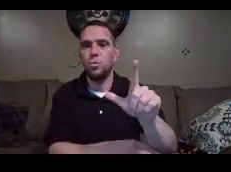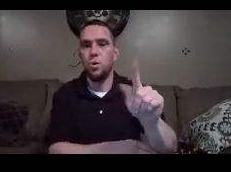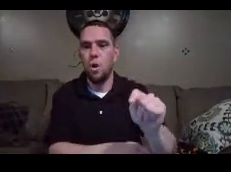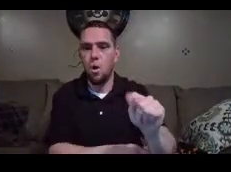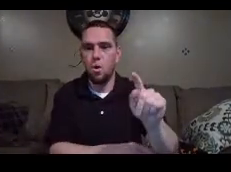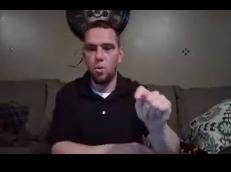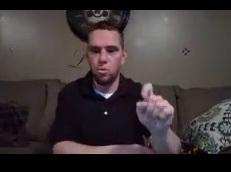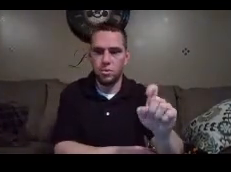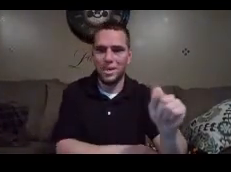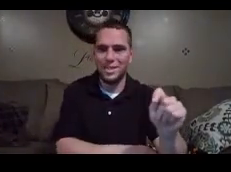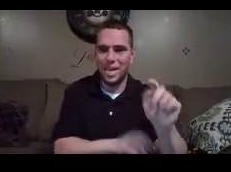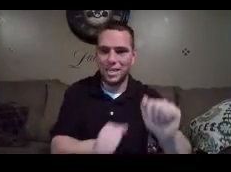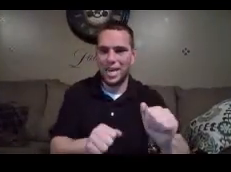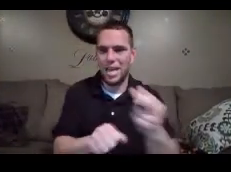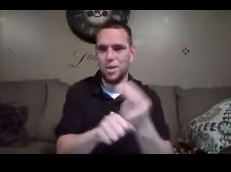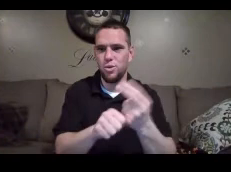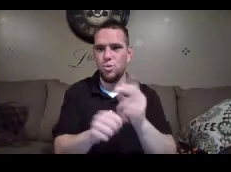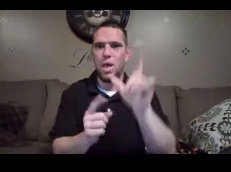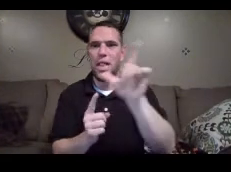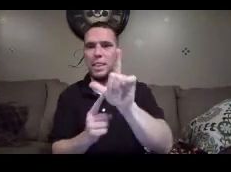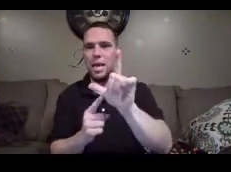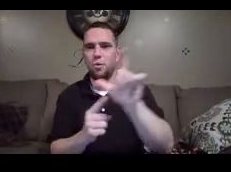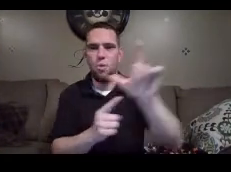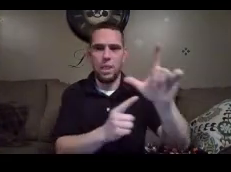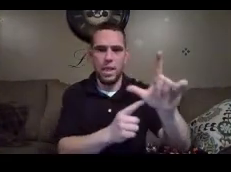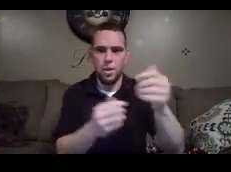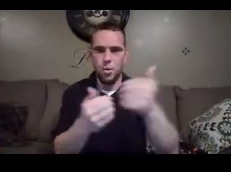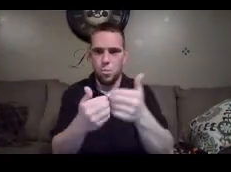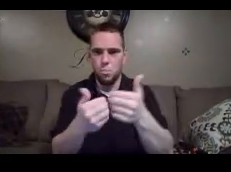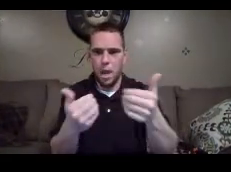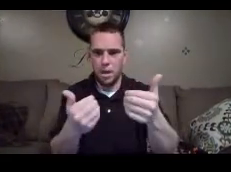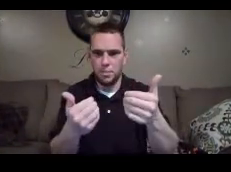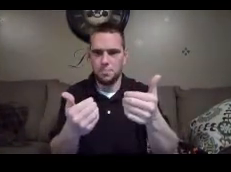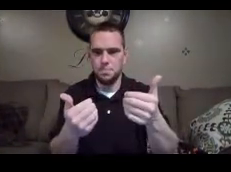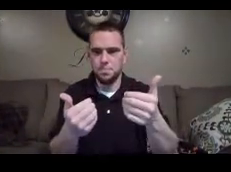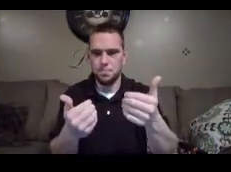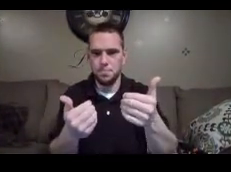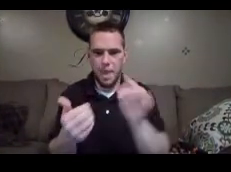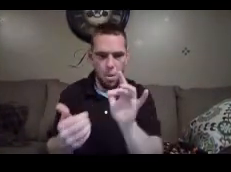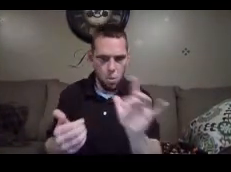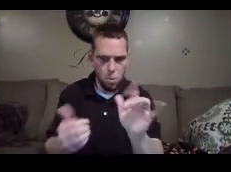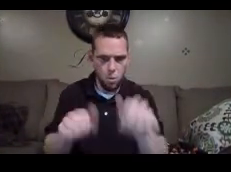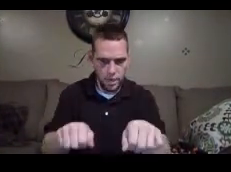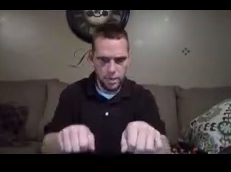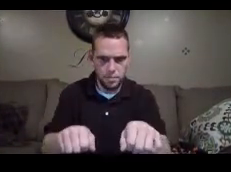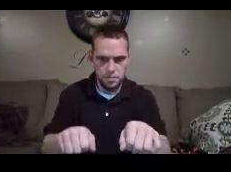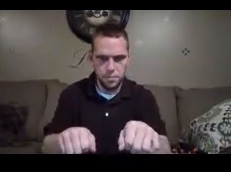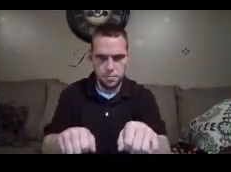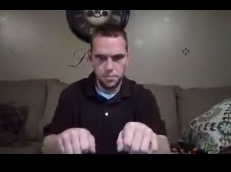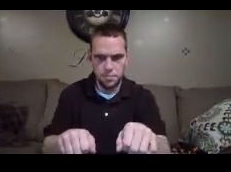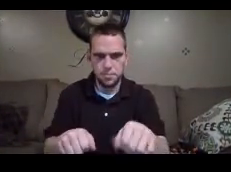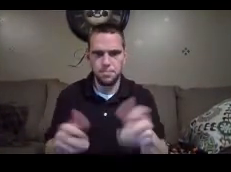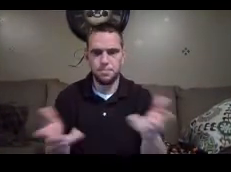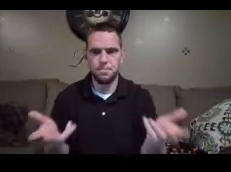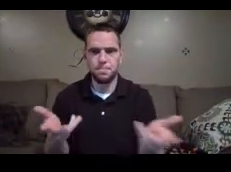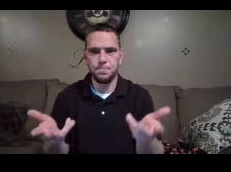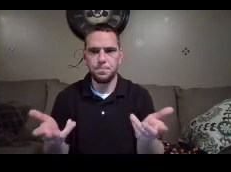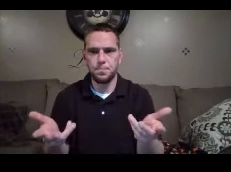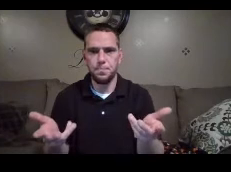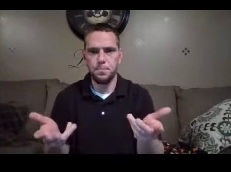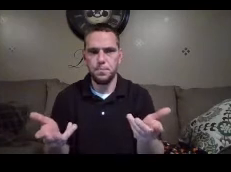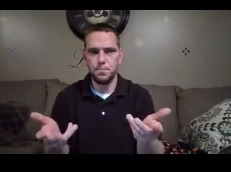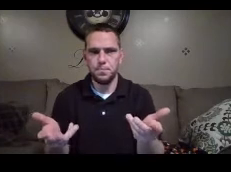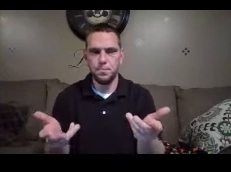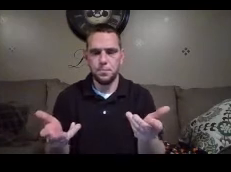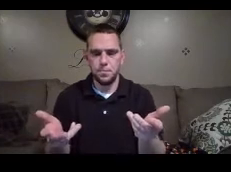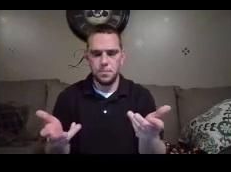the letters, for example, if it's read as individual letters. But you know, I do think I don't want to speak for everybody, but I